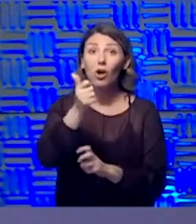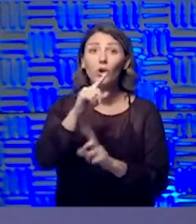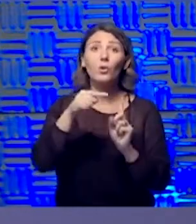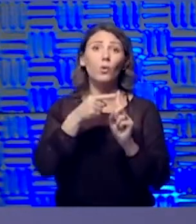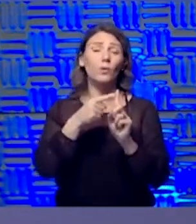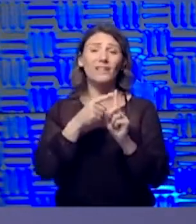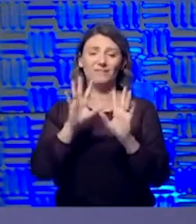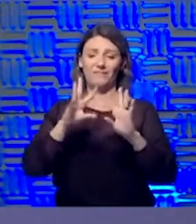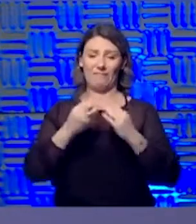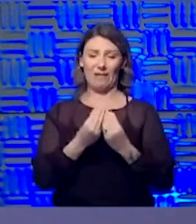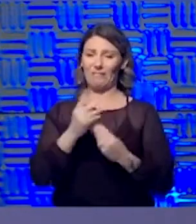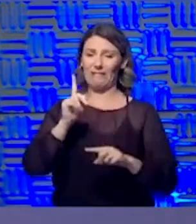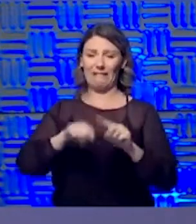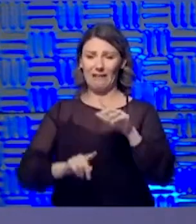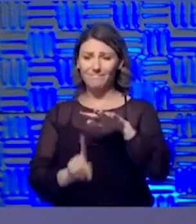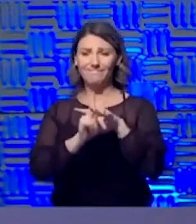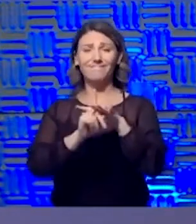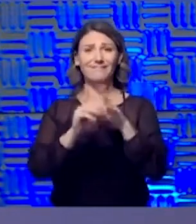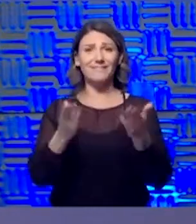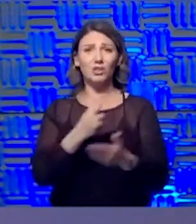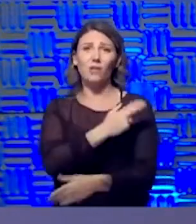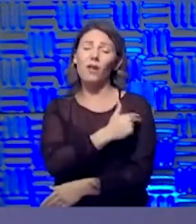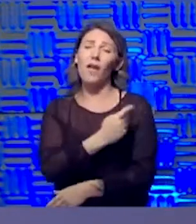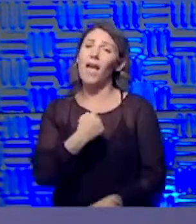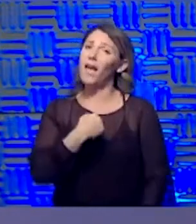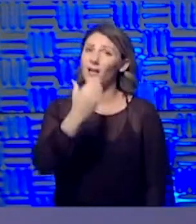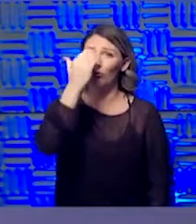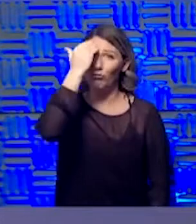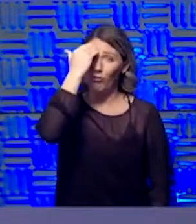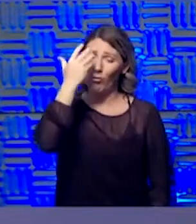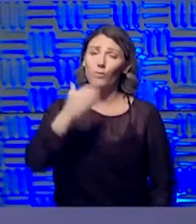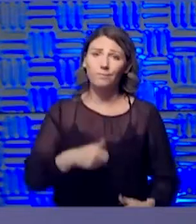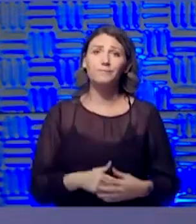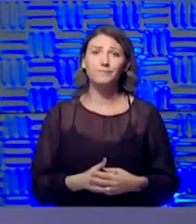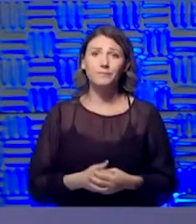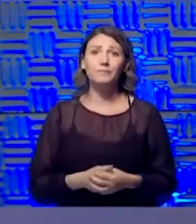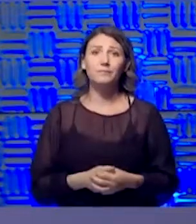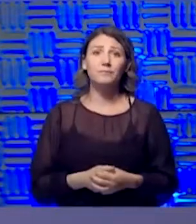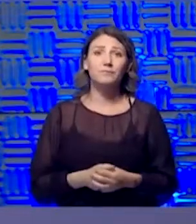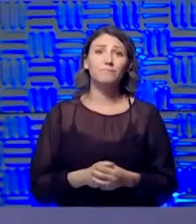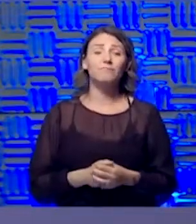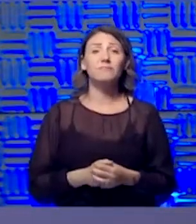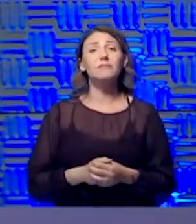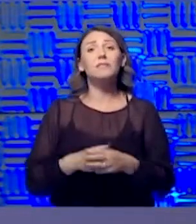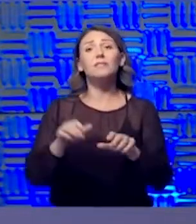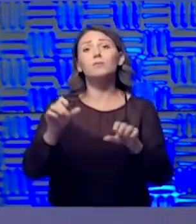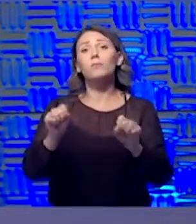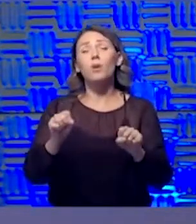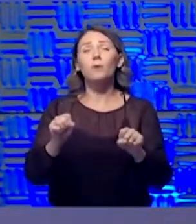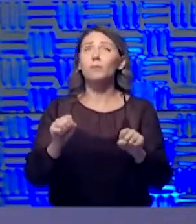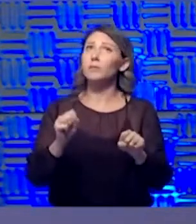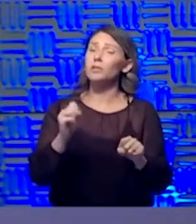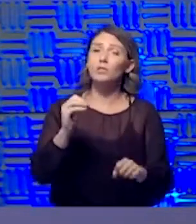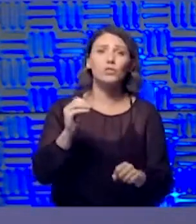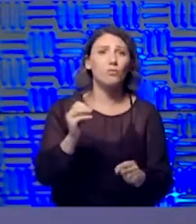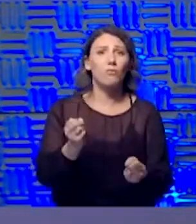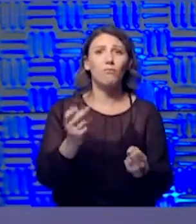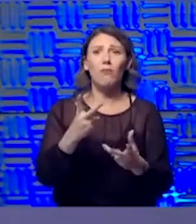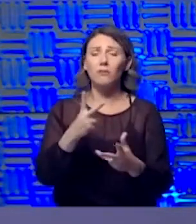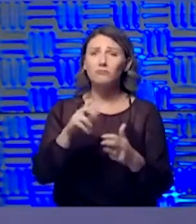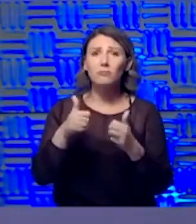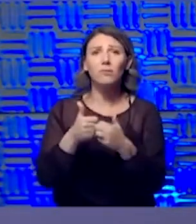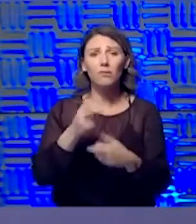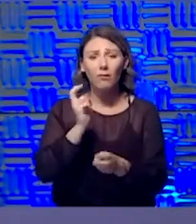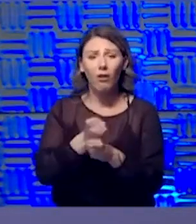have their family in the hospital. I know that, and it's probably so much harder